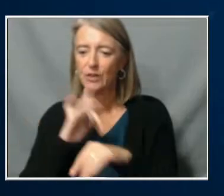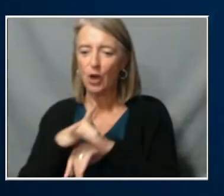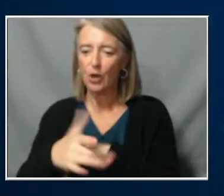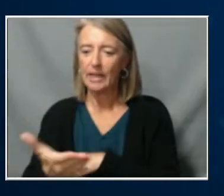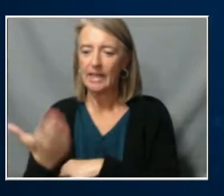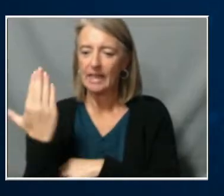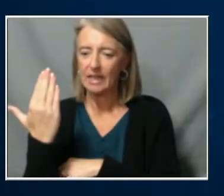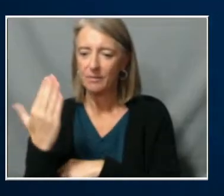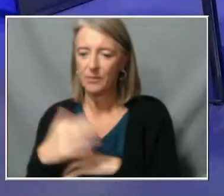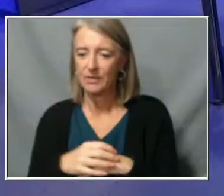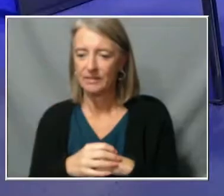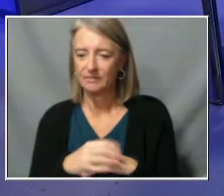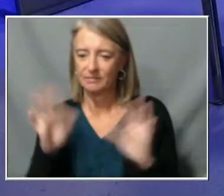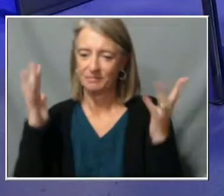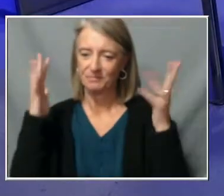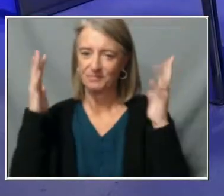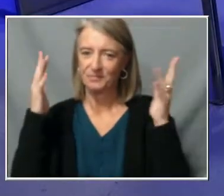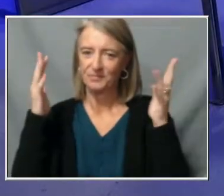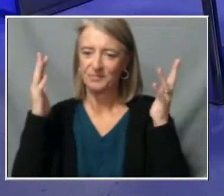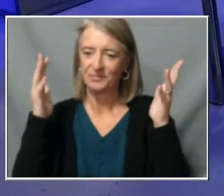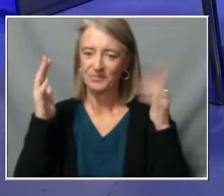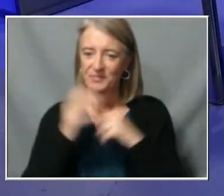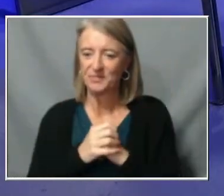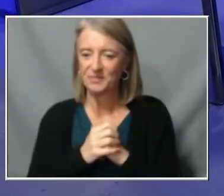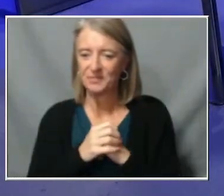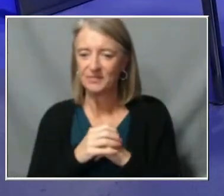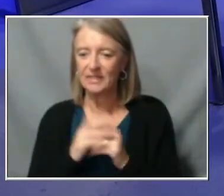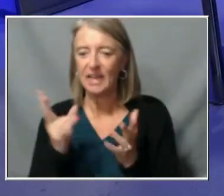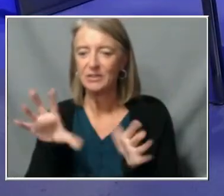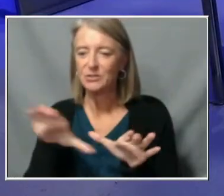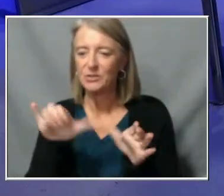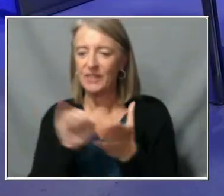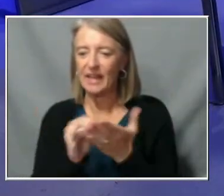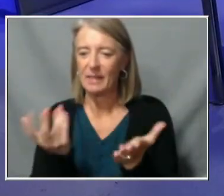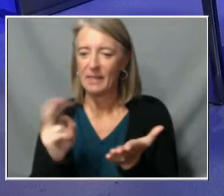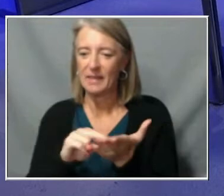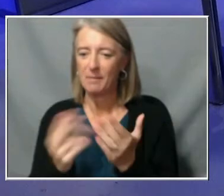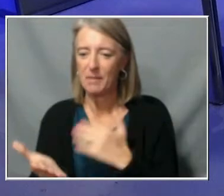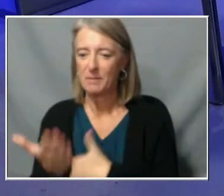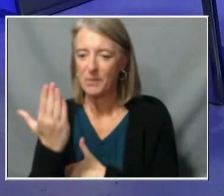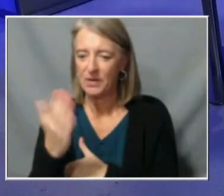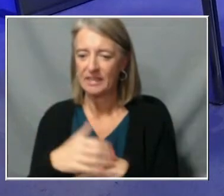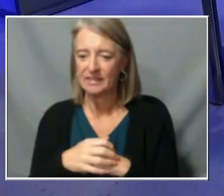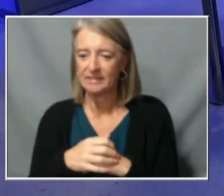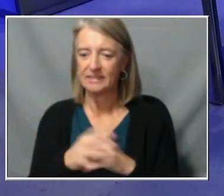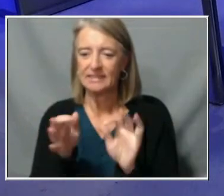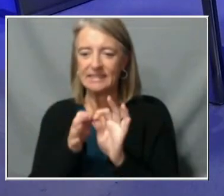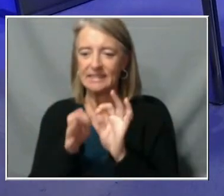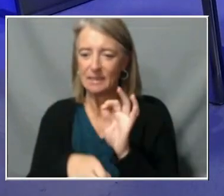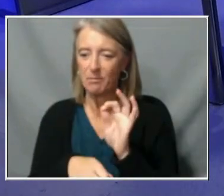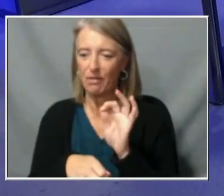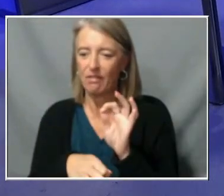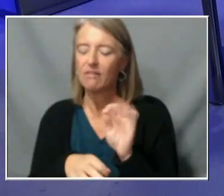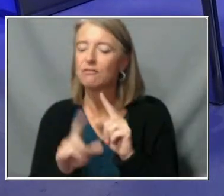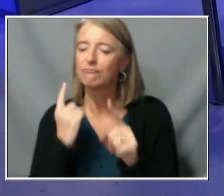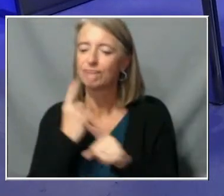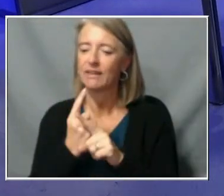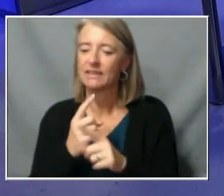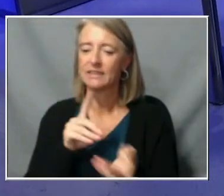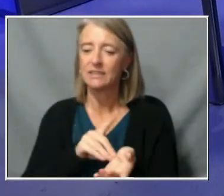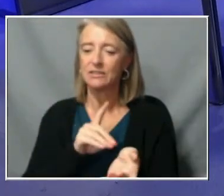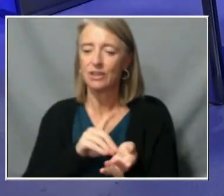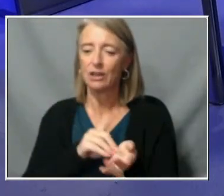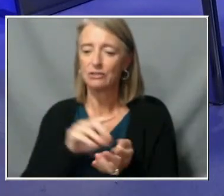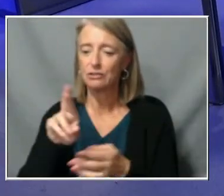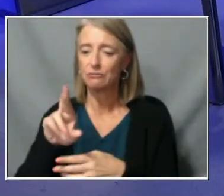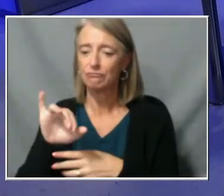morning. Yay. That's I what love I do it. when I get up in the morning. That's perfect. Something so simple, right, Dr. Calendar-Rich? I mean, just